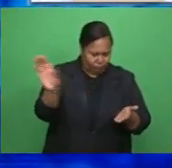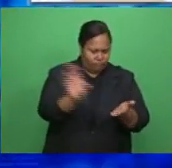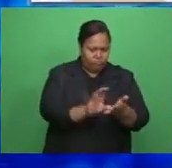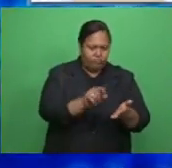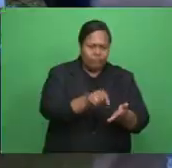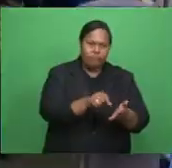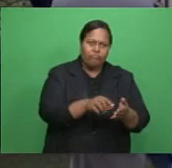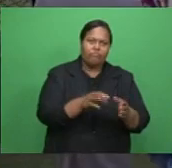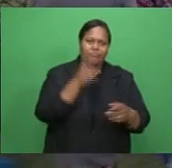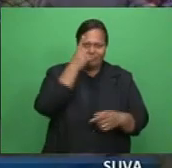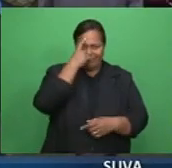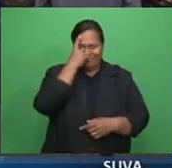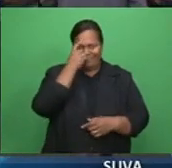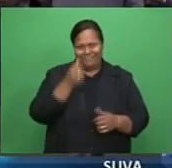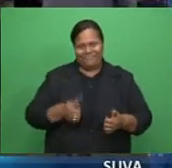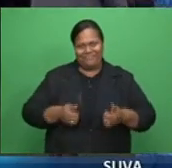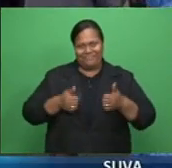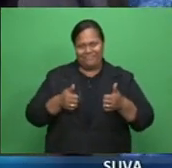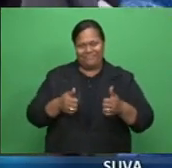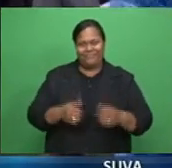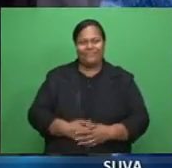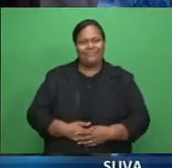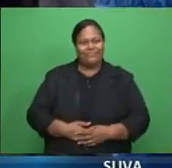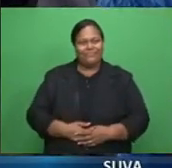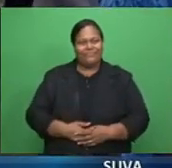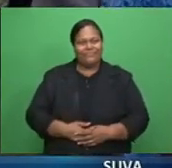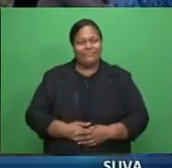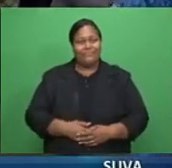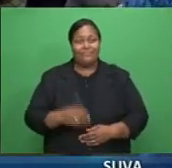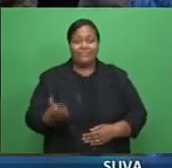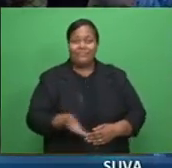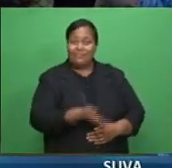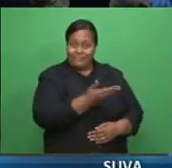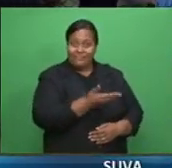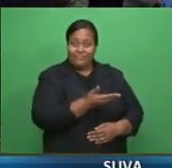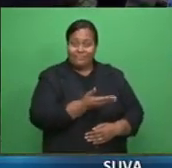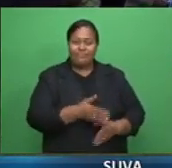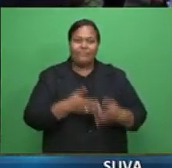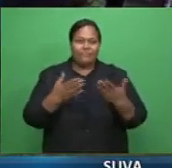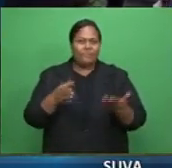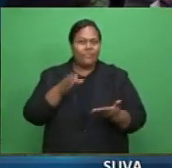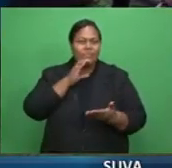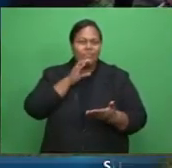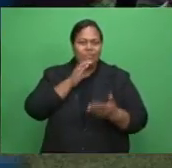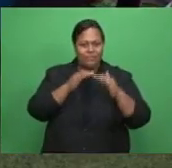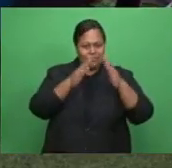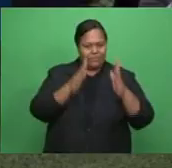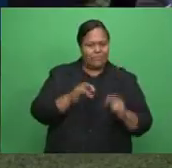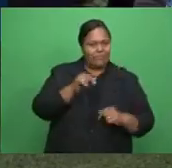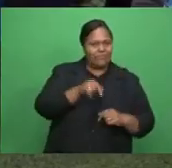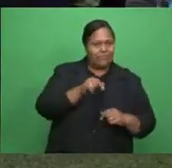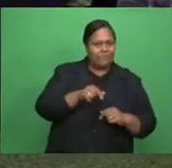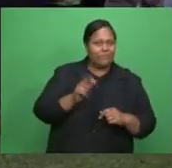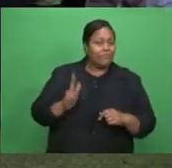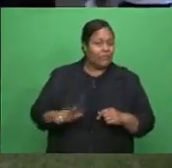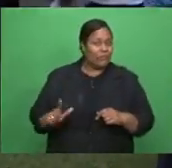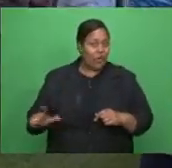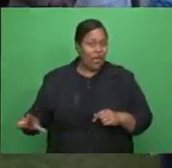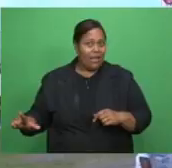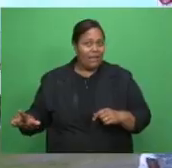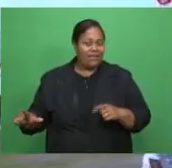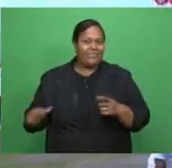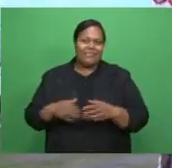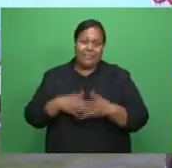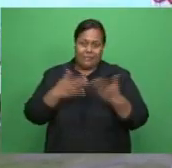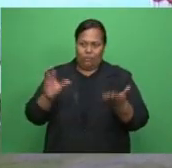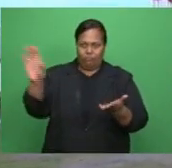details. Israeli Saro operates a canteen from his home in Nukutodia village in Levuka, and this funding is a boost